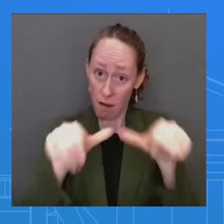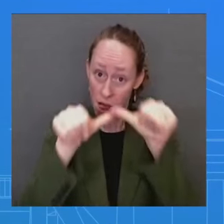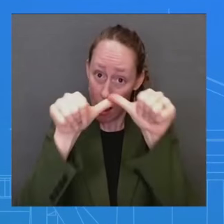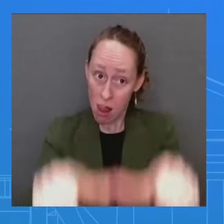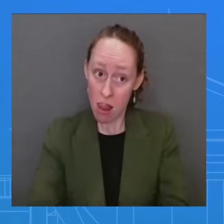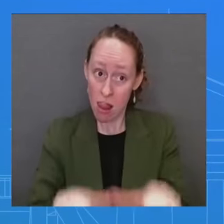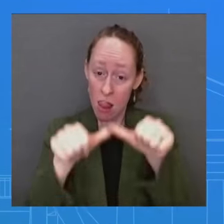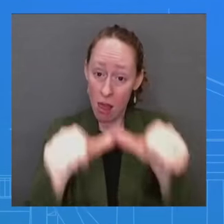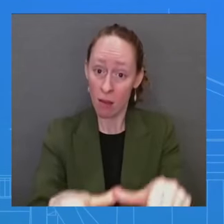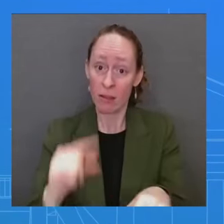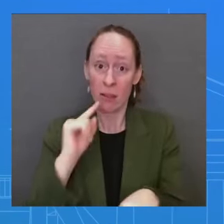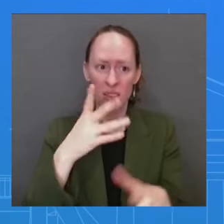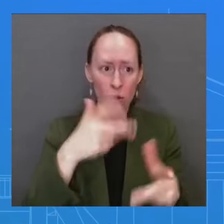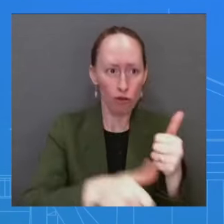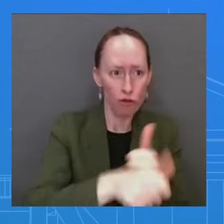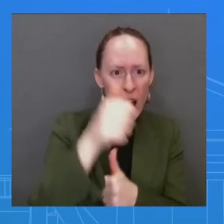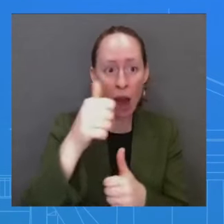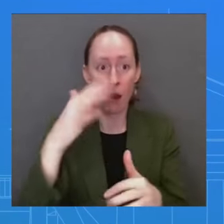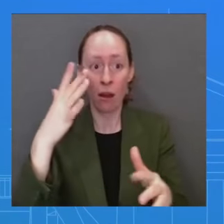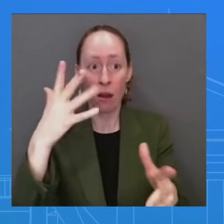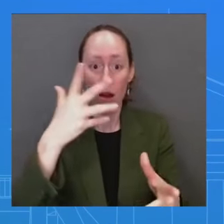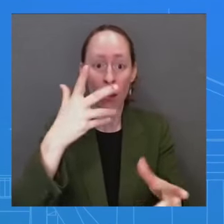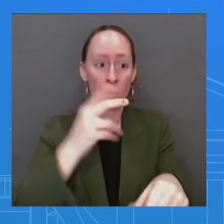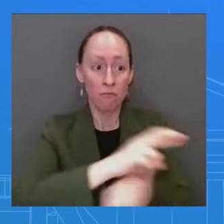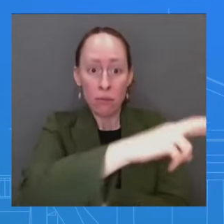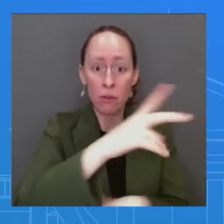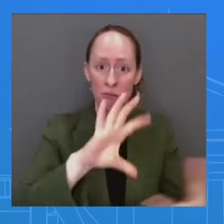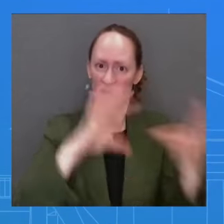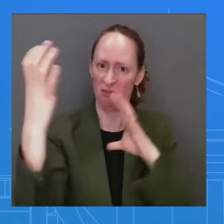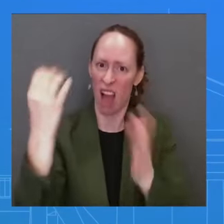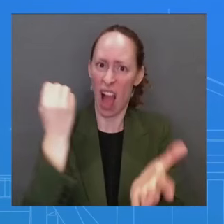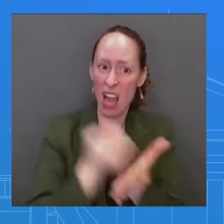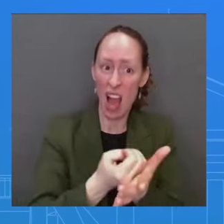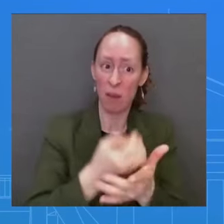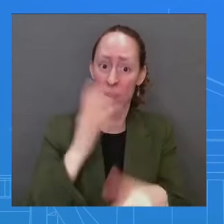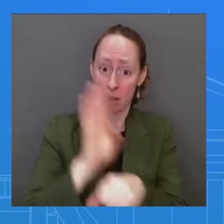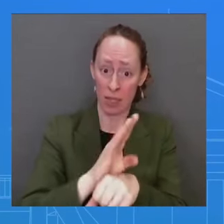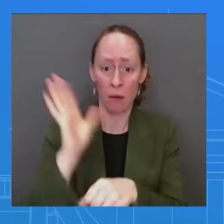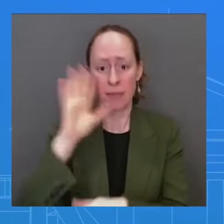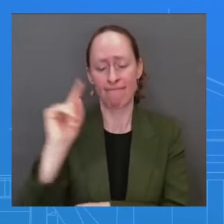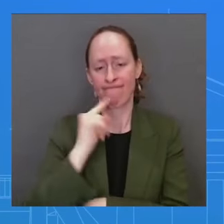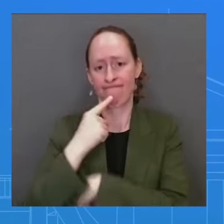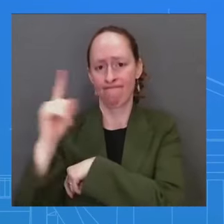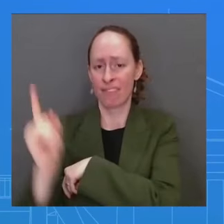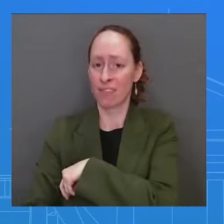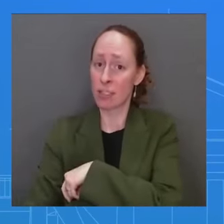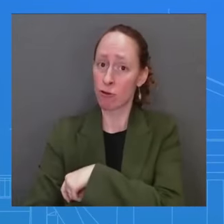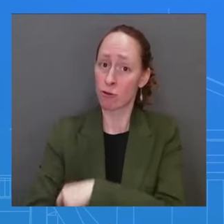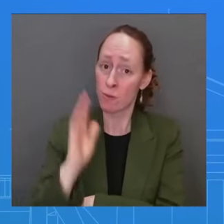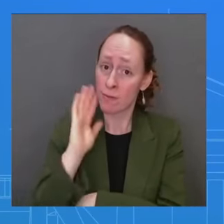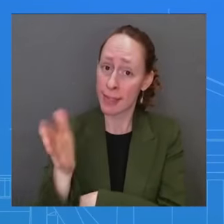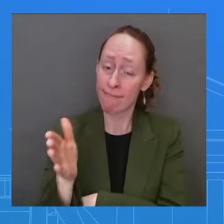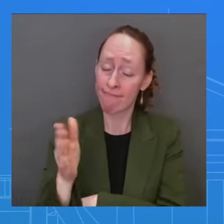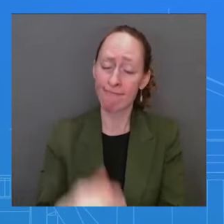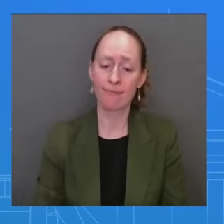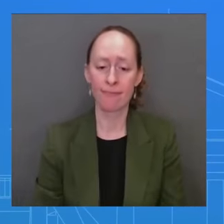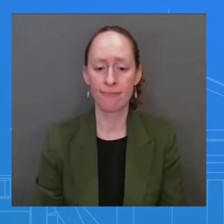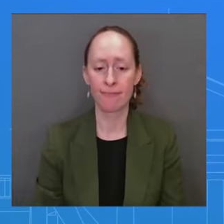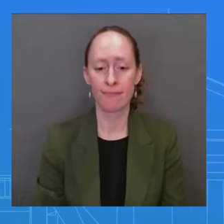the global economy, or the free flow of commerce in the region's critical waterways. The United States does not seek